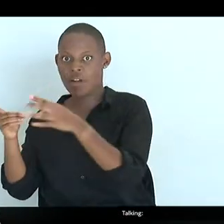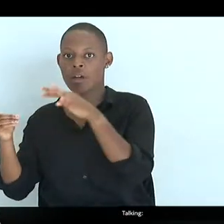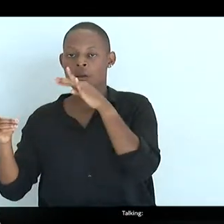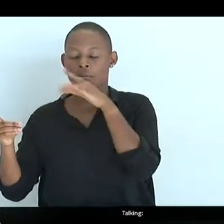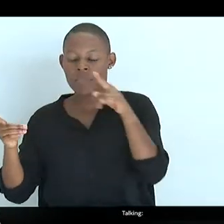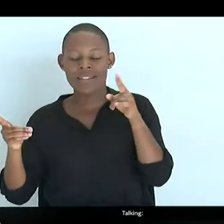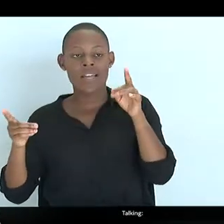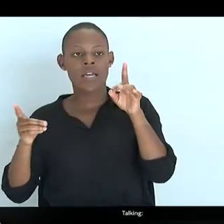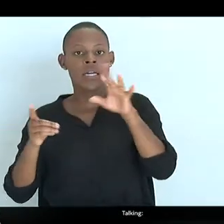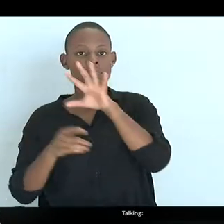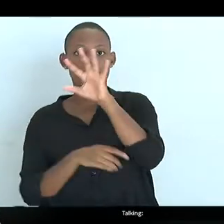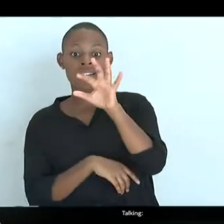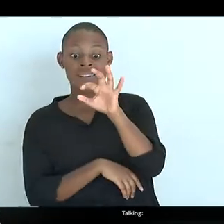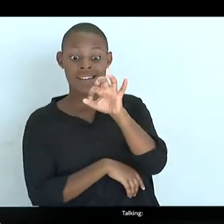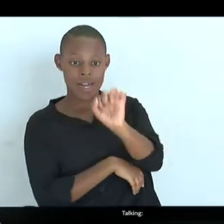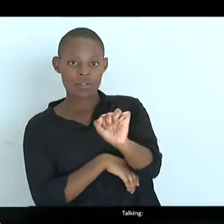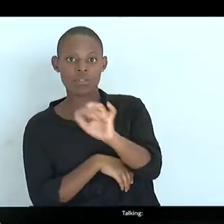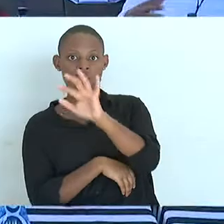and ensure that